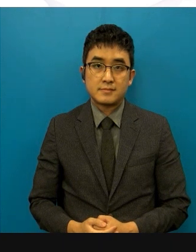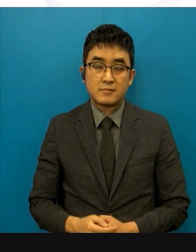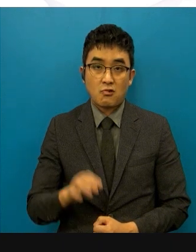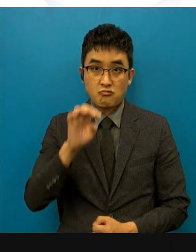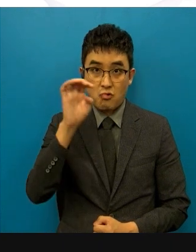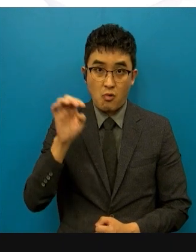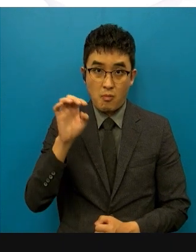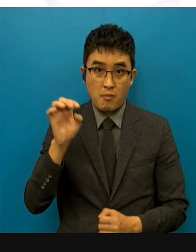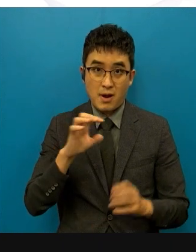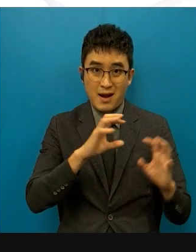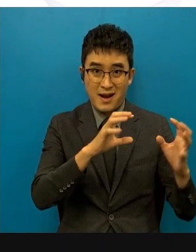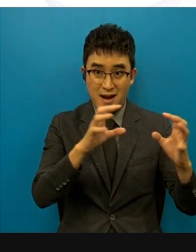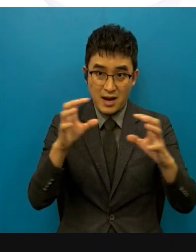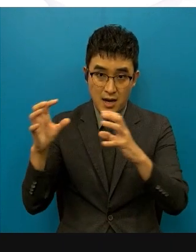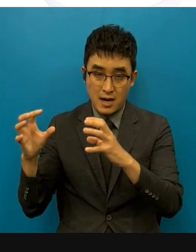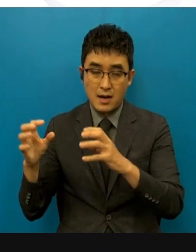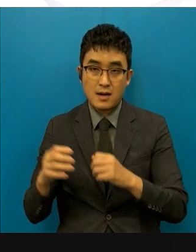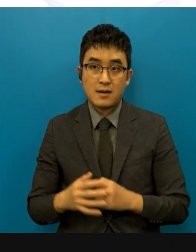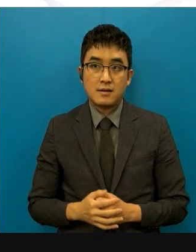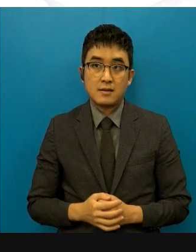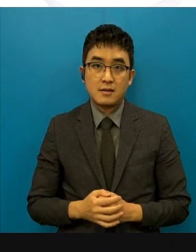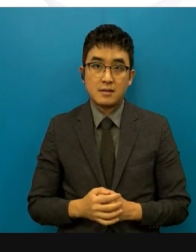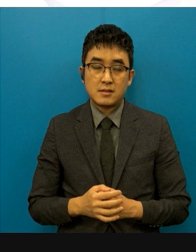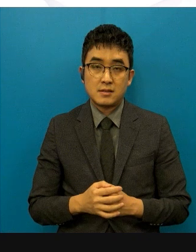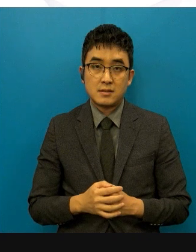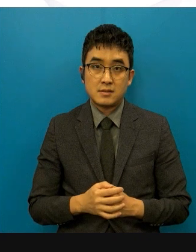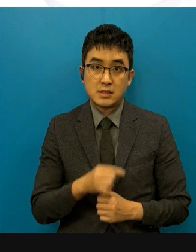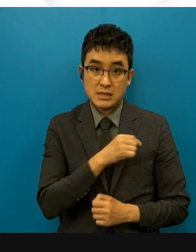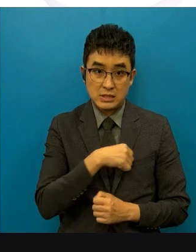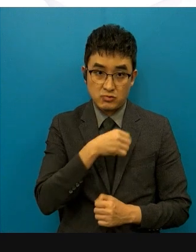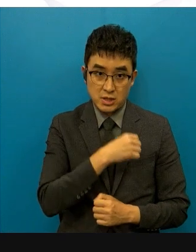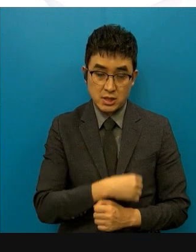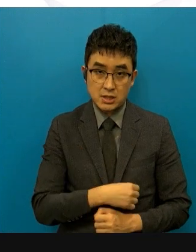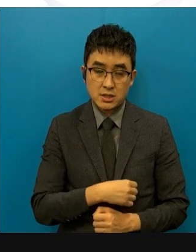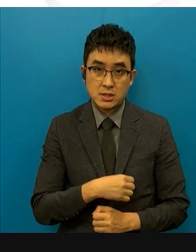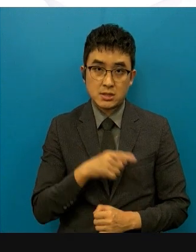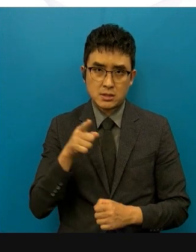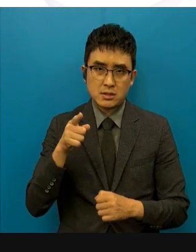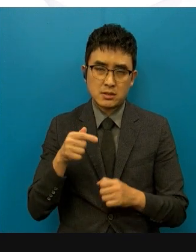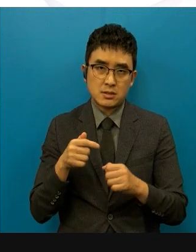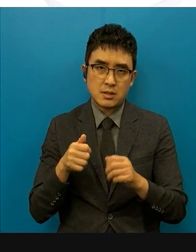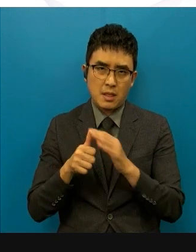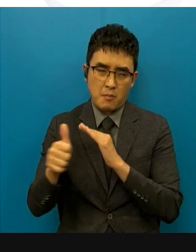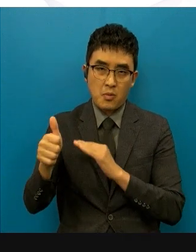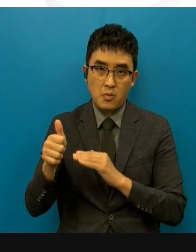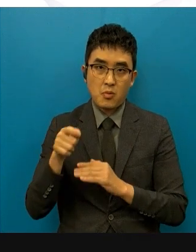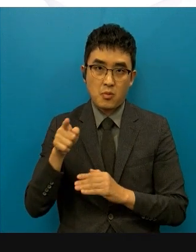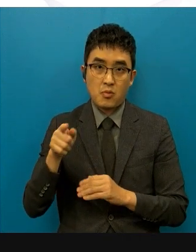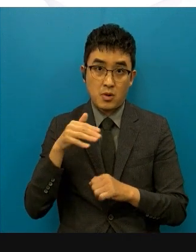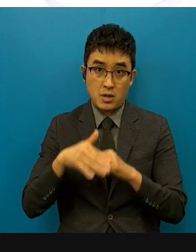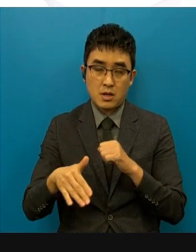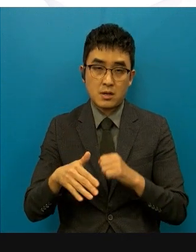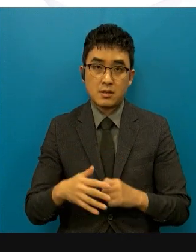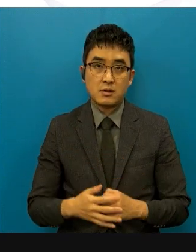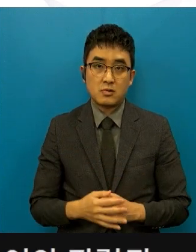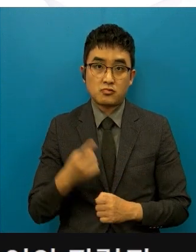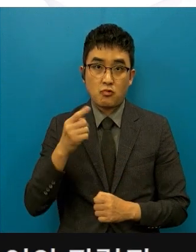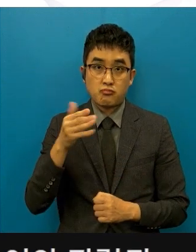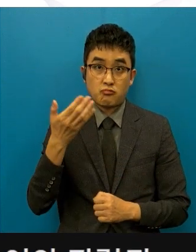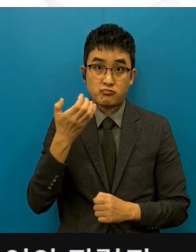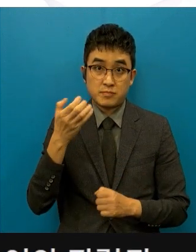suicide organizations. They have been practicing assisted suicide since 1990 without a legal